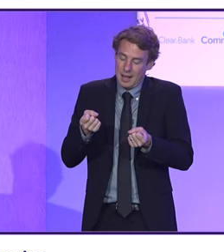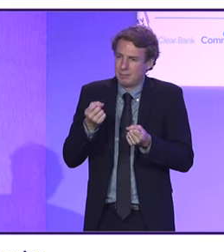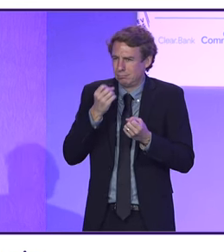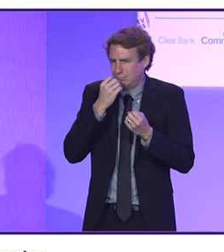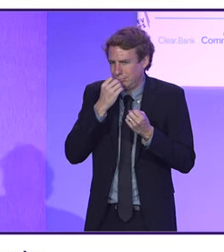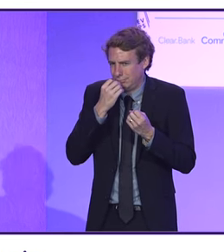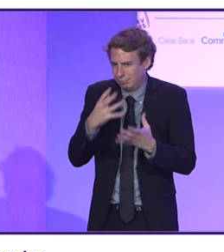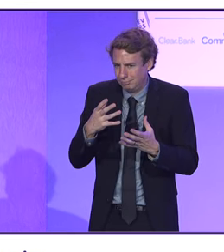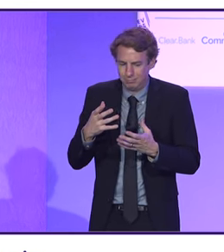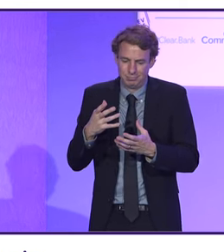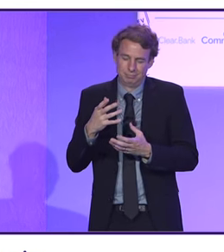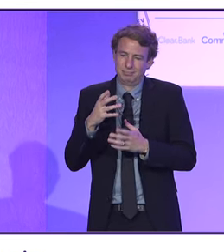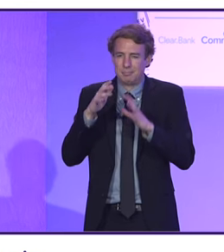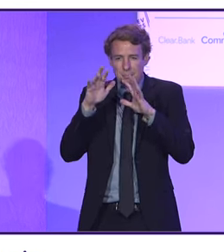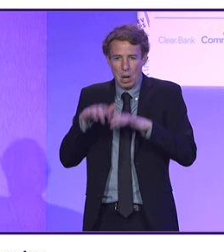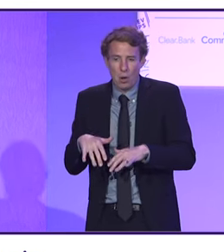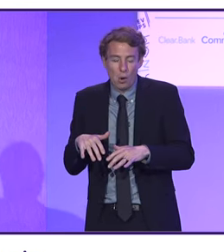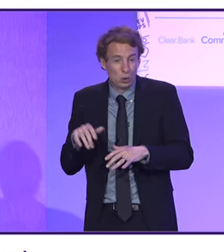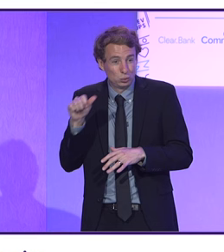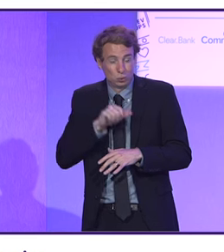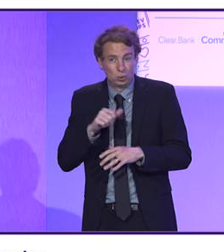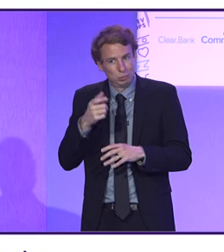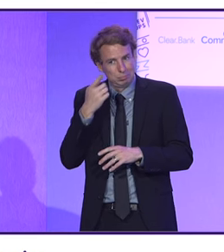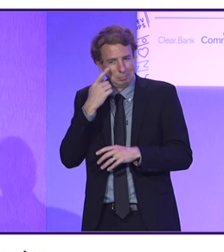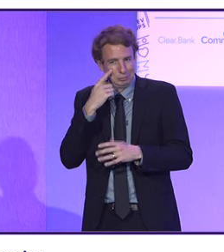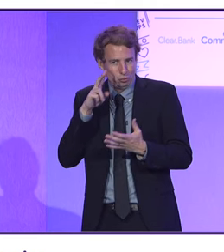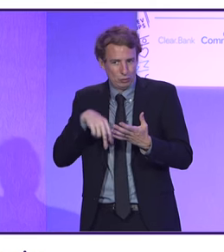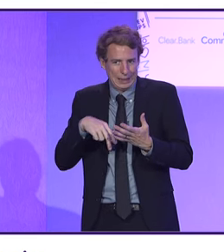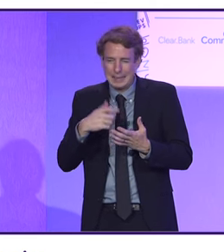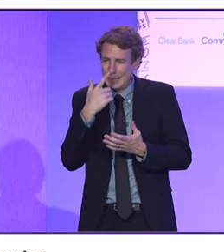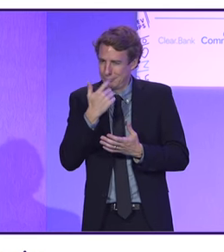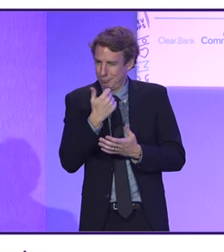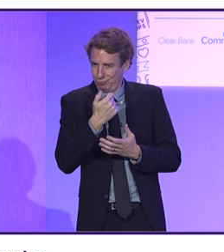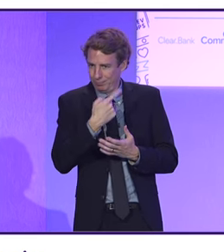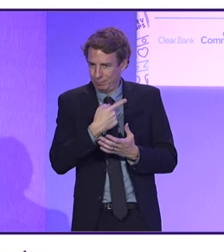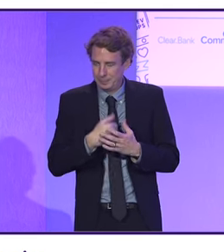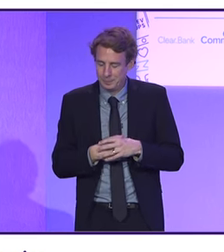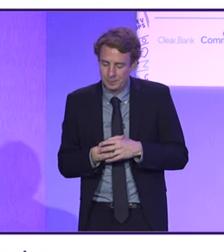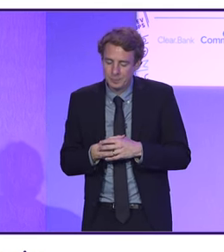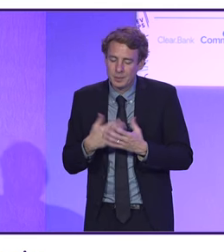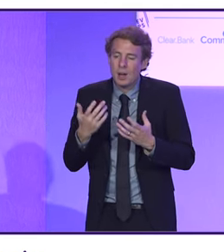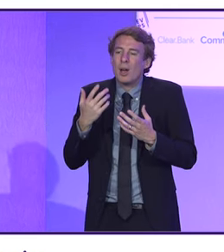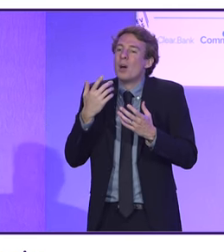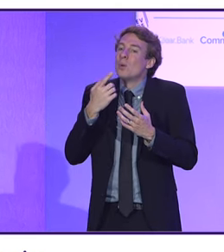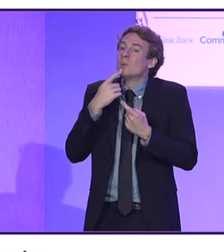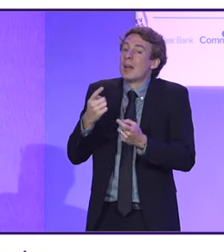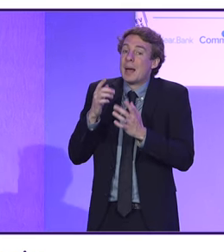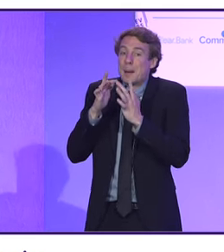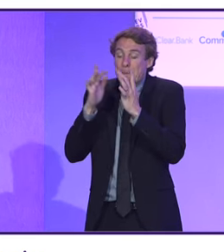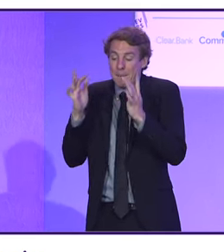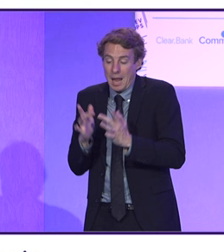out. QR code's on the screen. And he talks about the fact that by introducing platforms, the application teams are able to